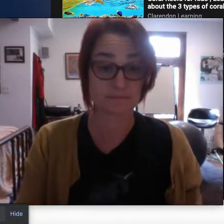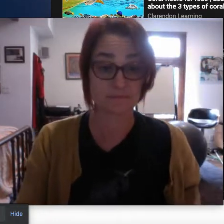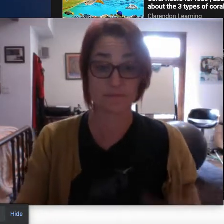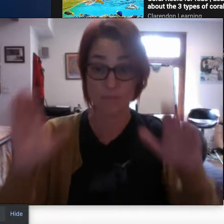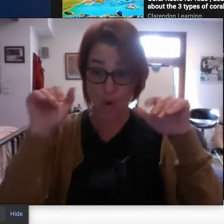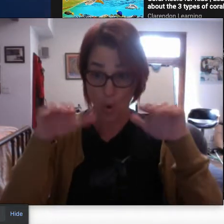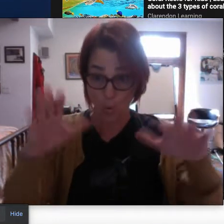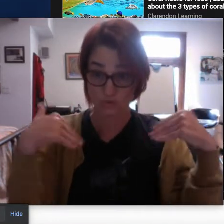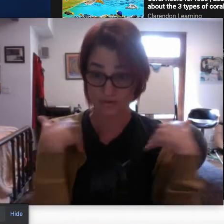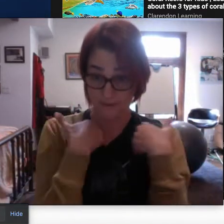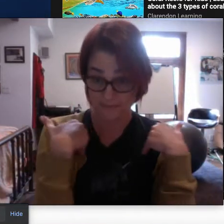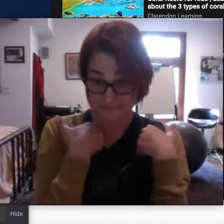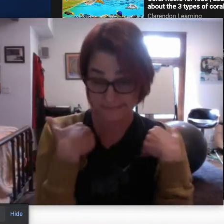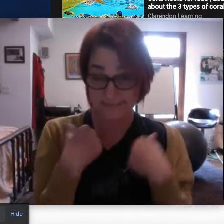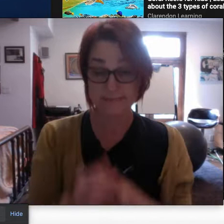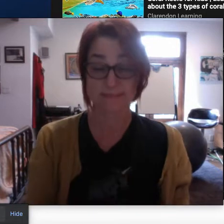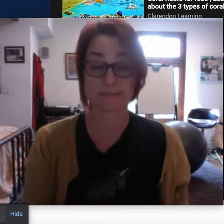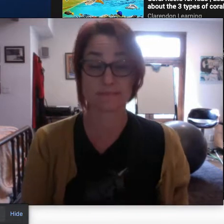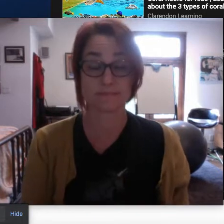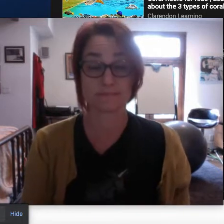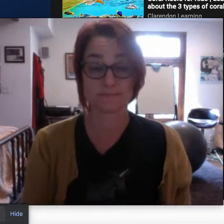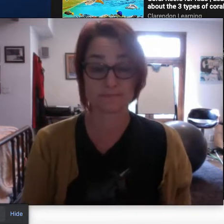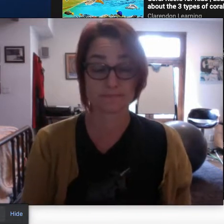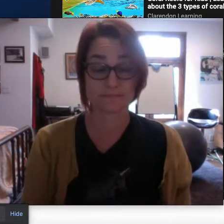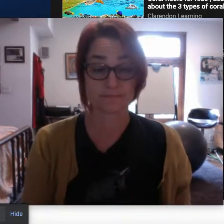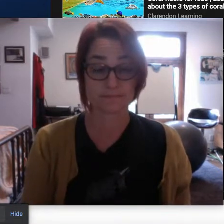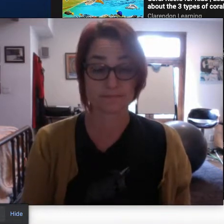Ocean animals.